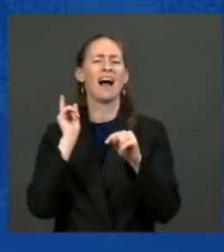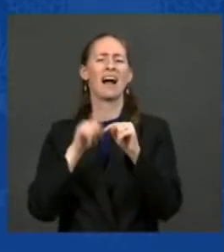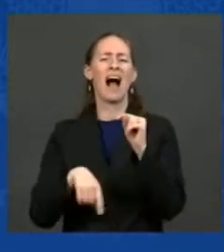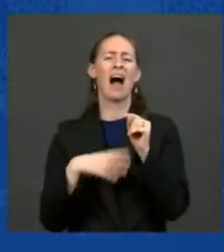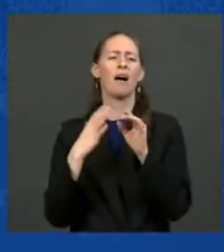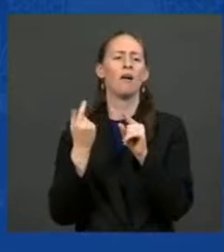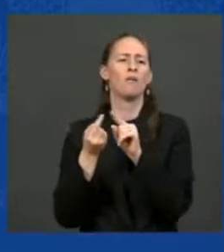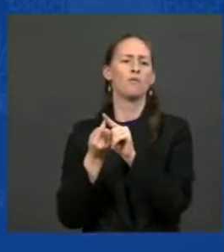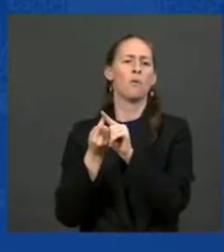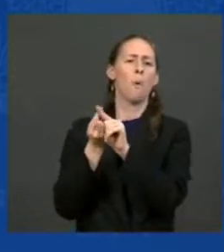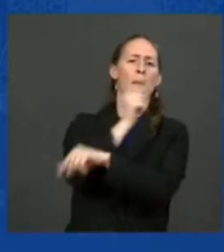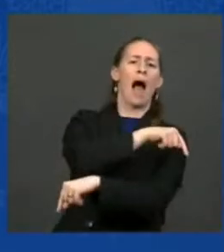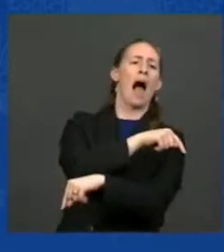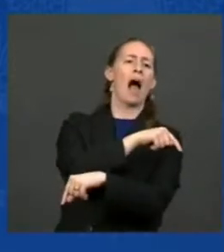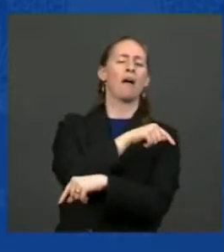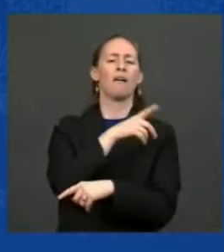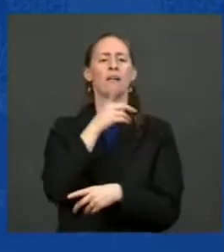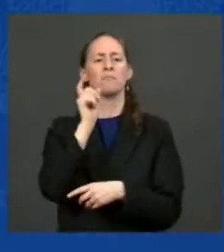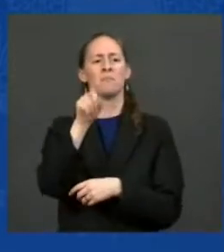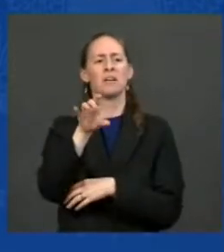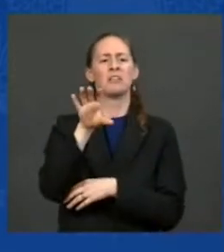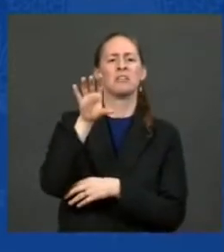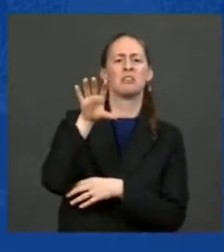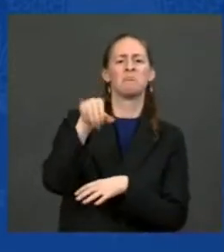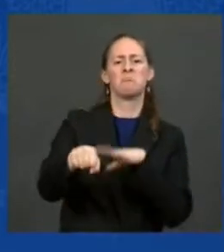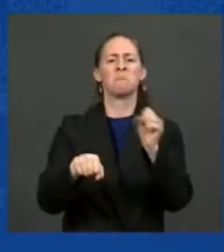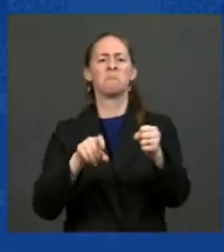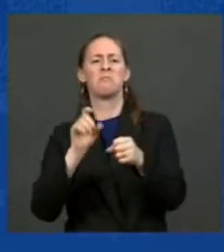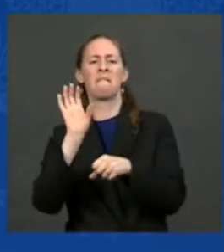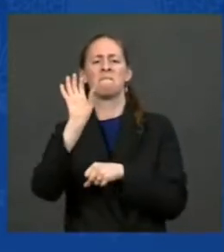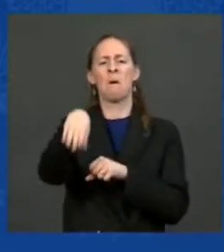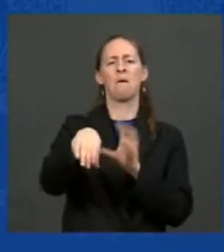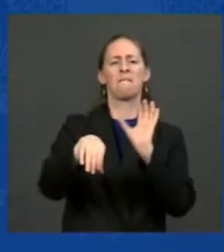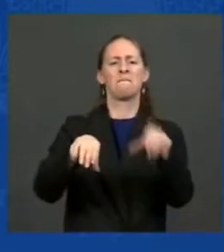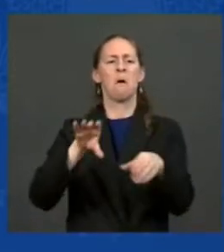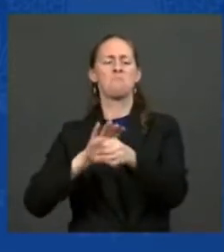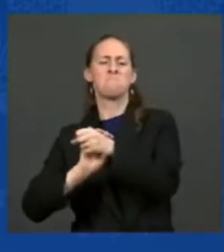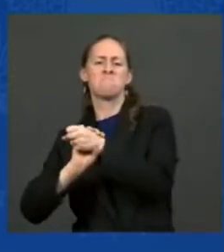strong nations abuse weak or oppress individual rights with impunity.